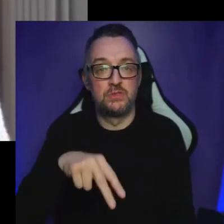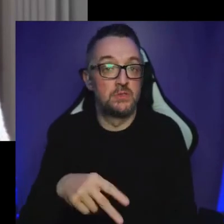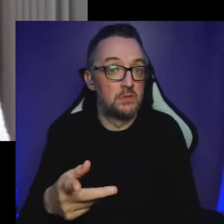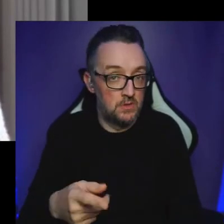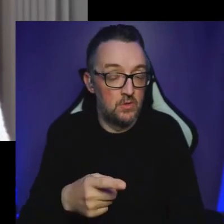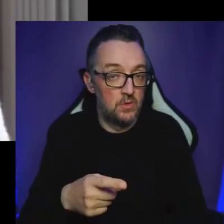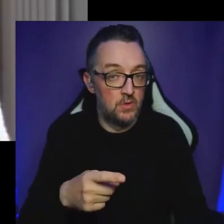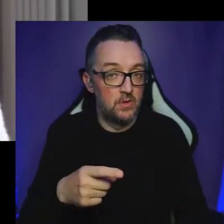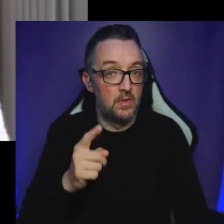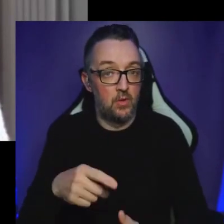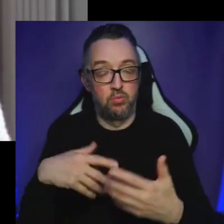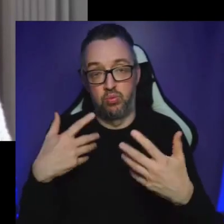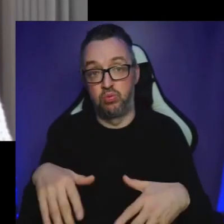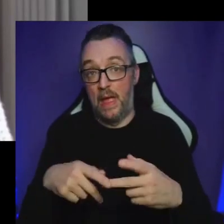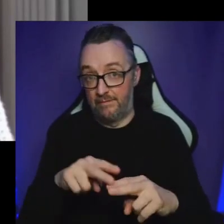That would be amazing.